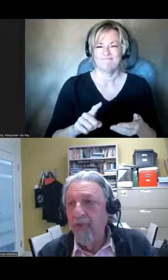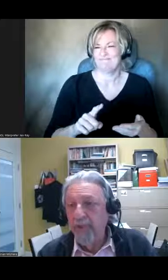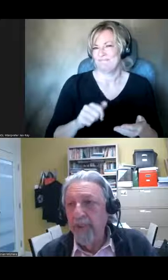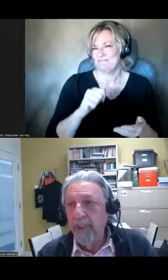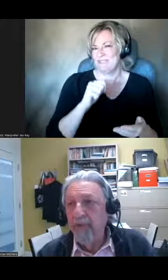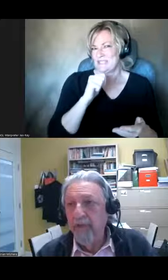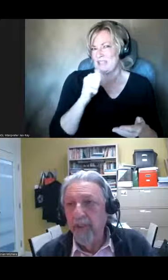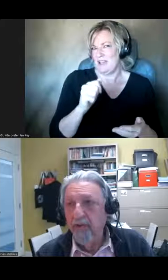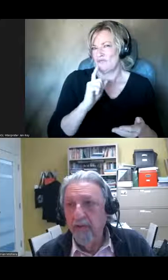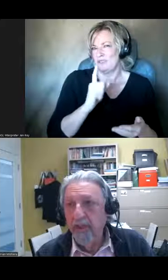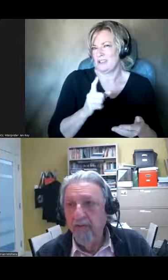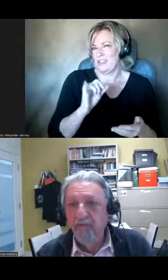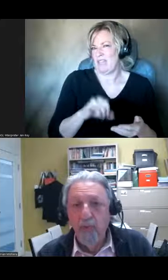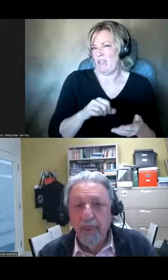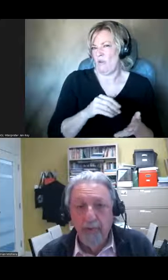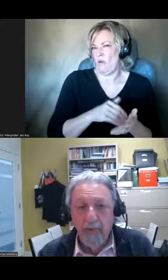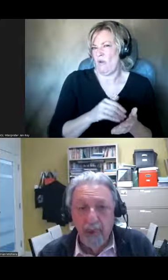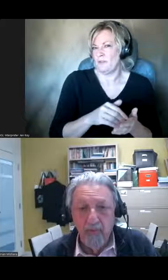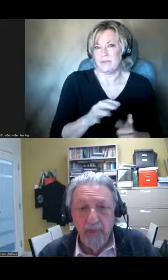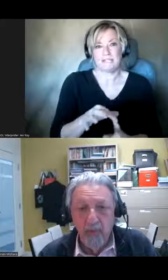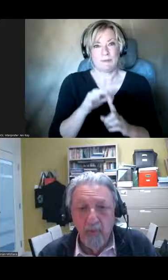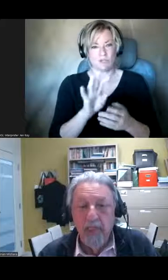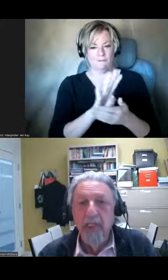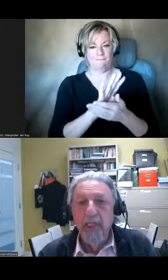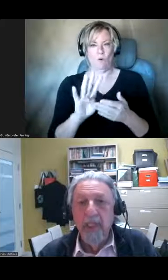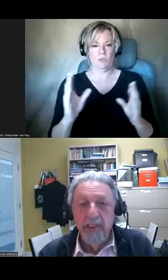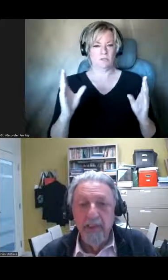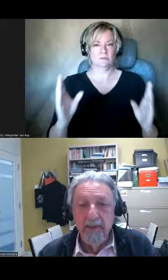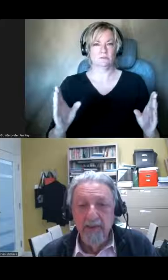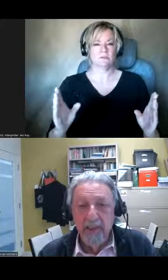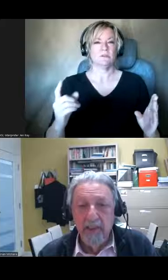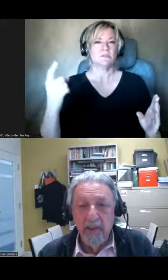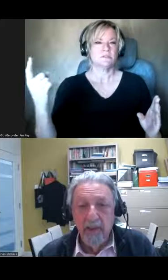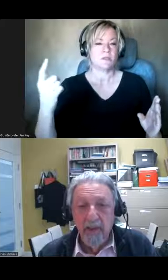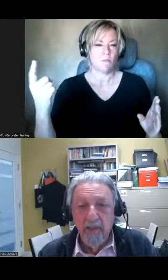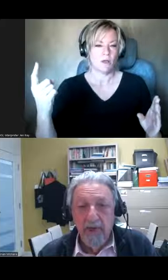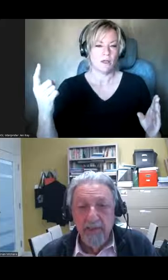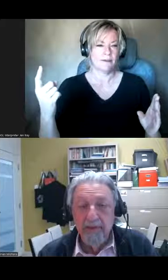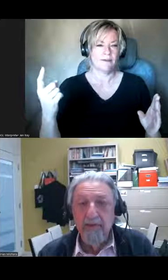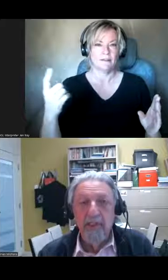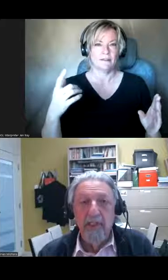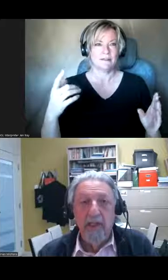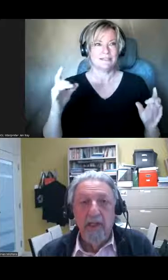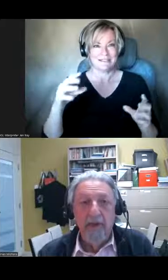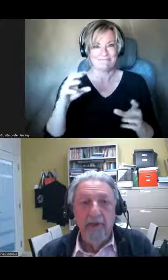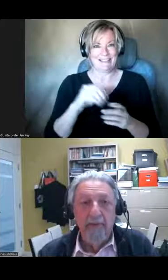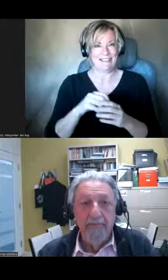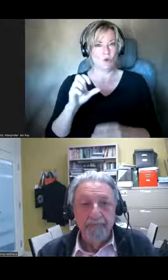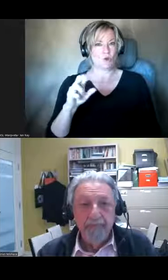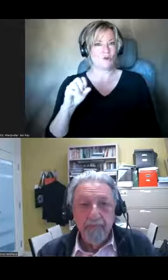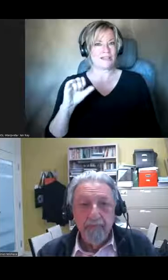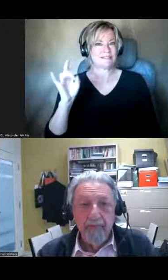that frequent, particularly during a 4-week period where someone is in crisis.